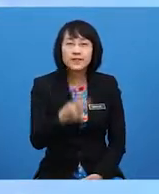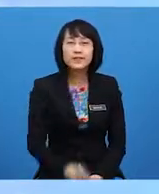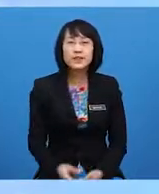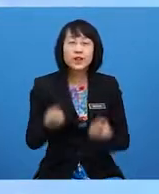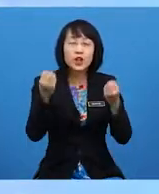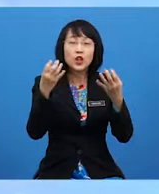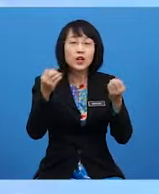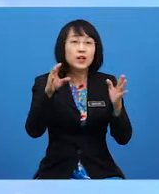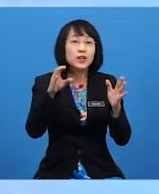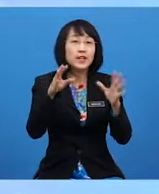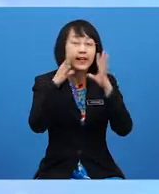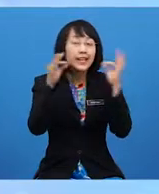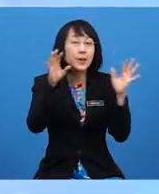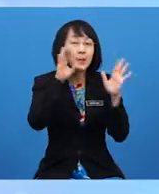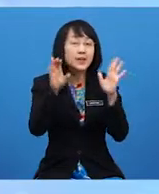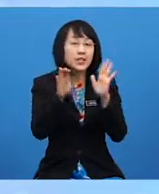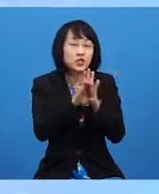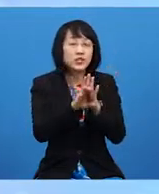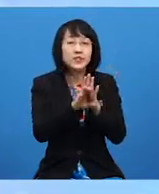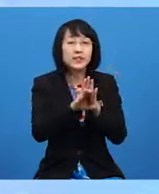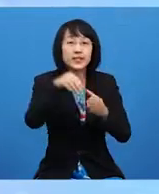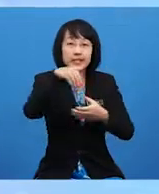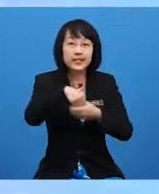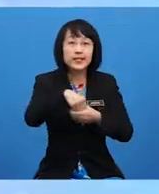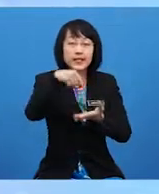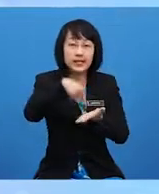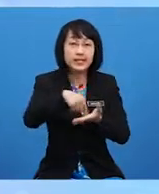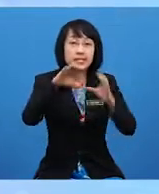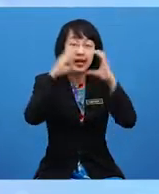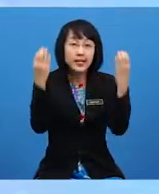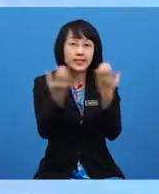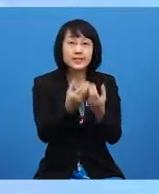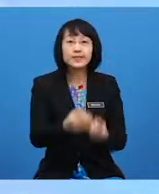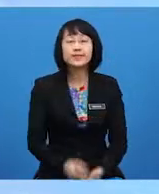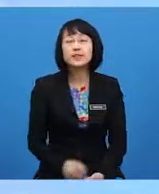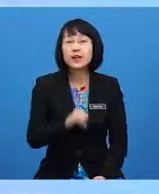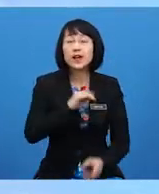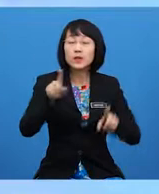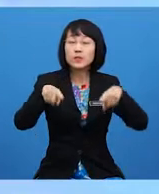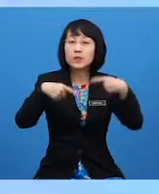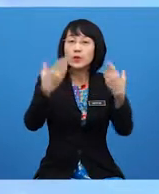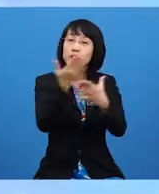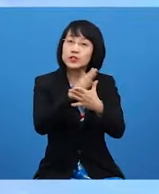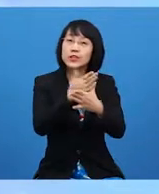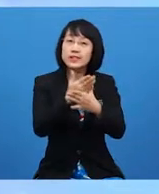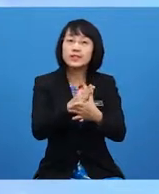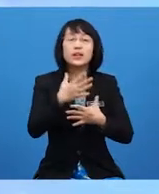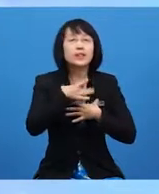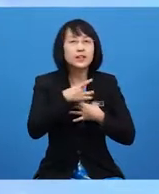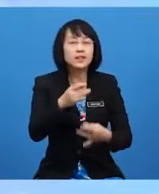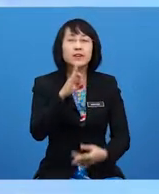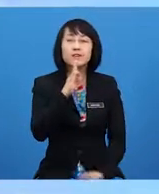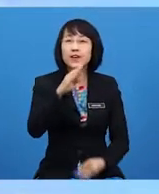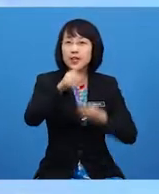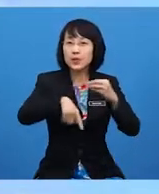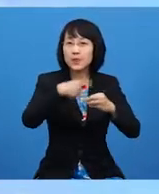about cats. Now, boys and girls, do you know that cats spend